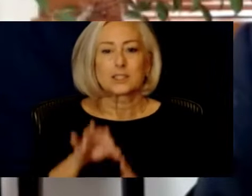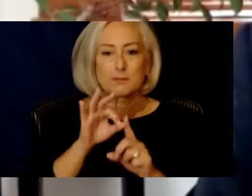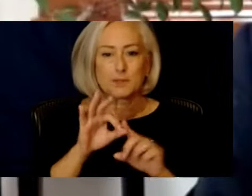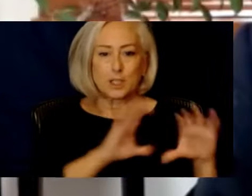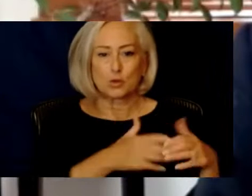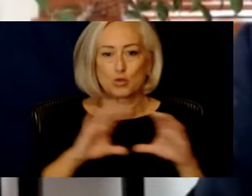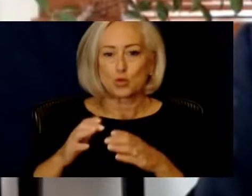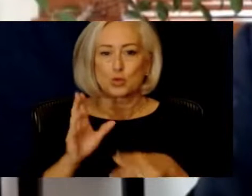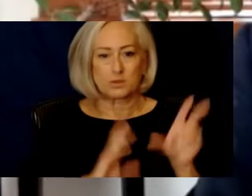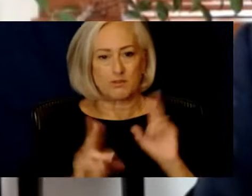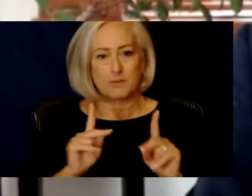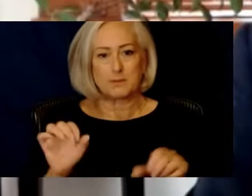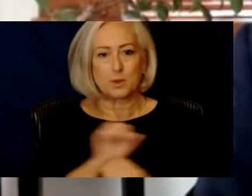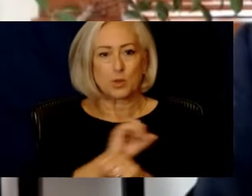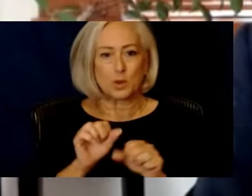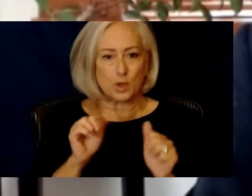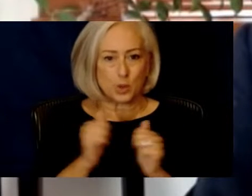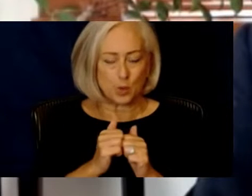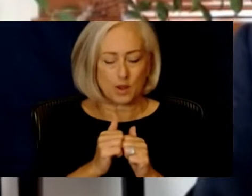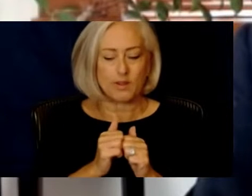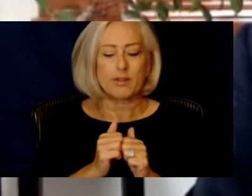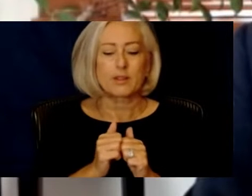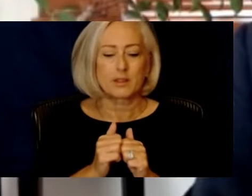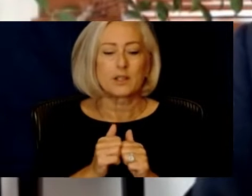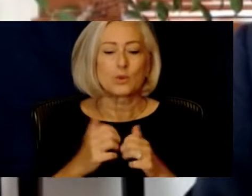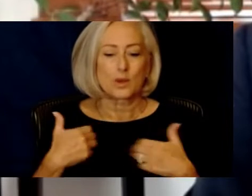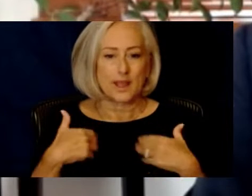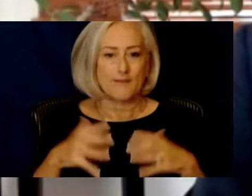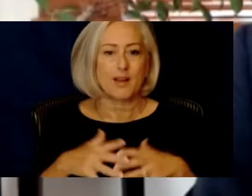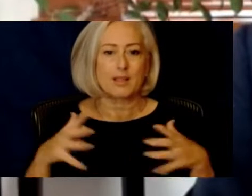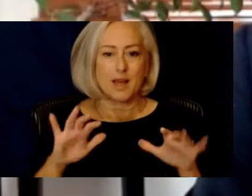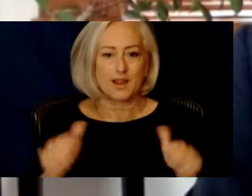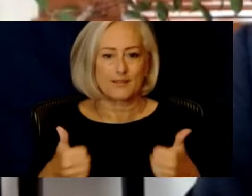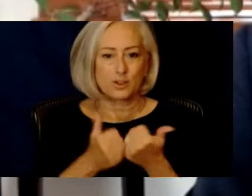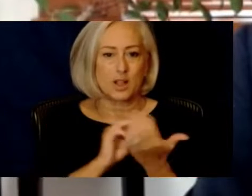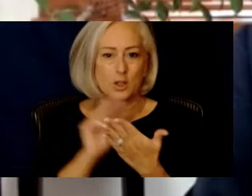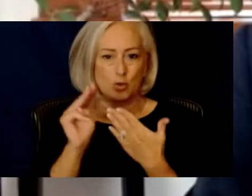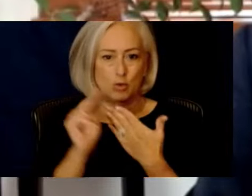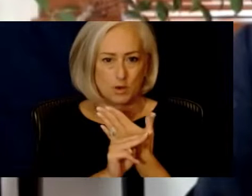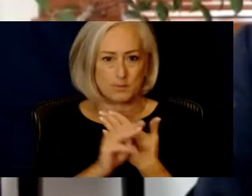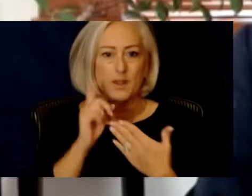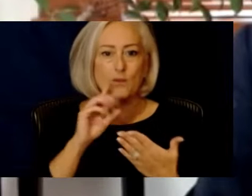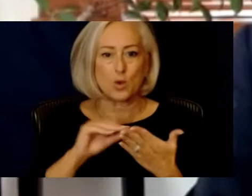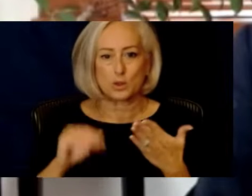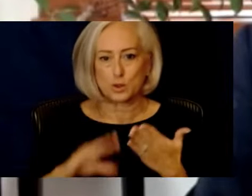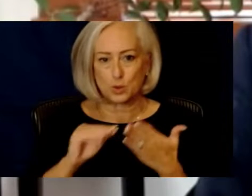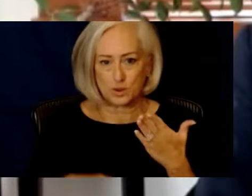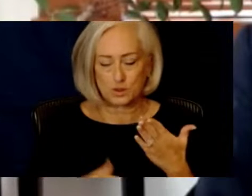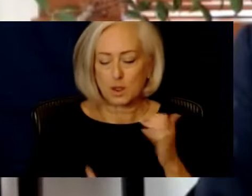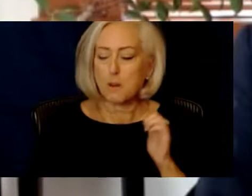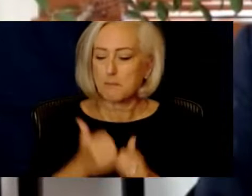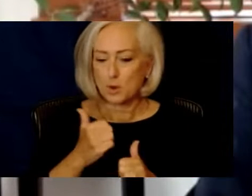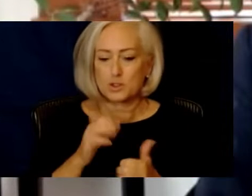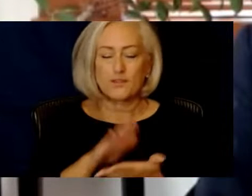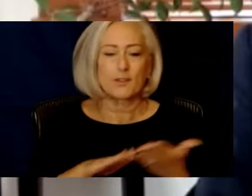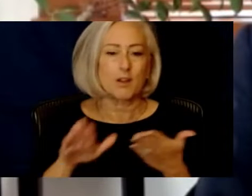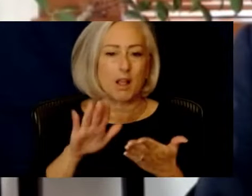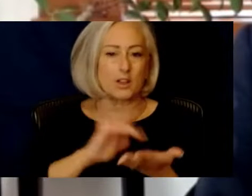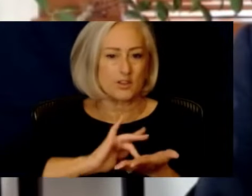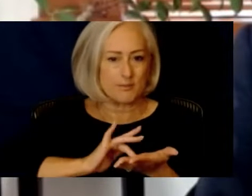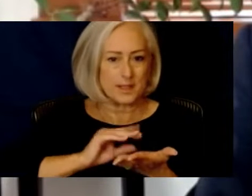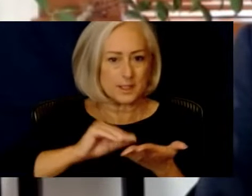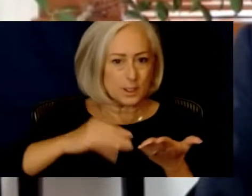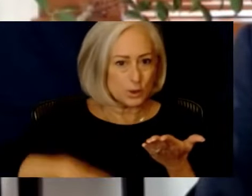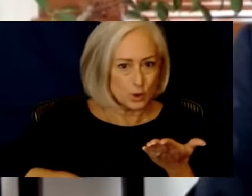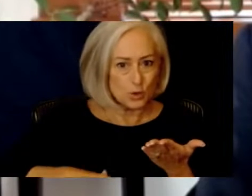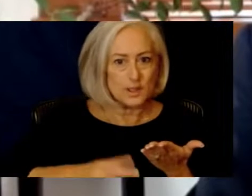with a very challenging curriculum here. Most of our students are medical students, so our College of Medicine is full of very high